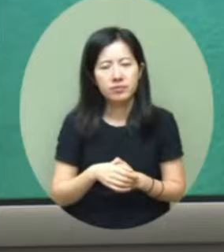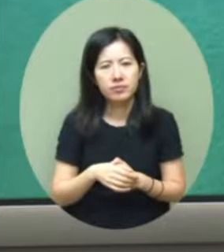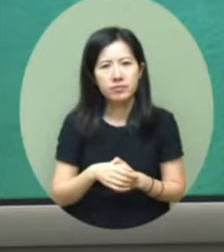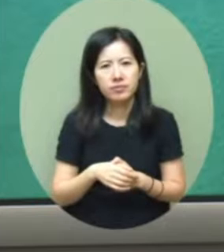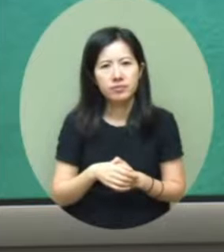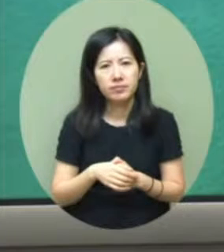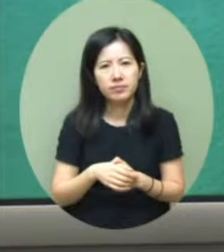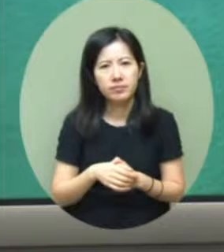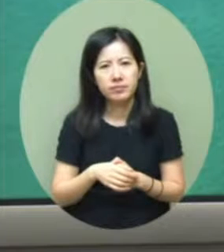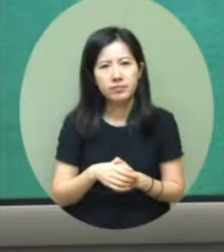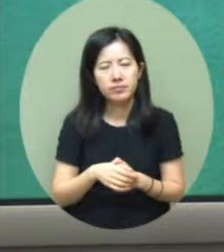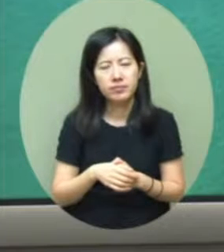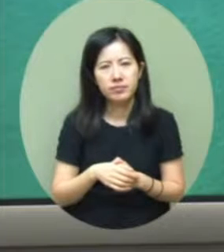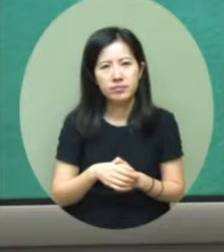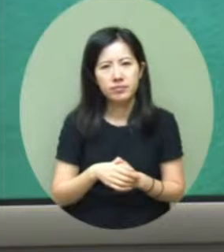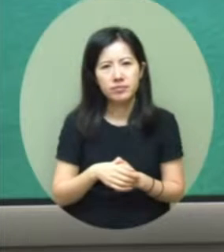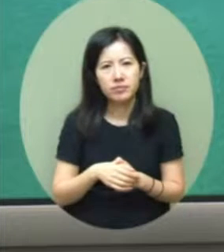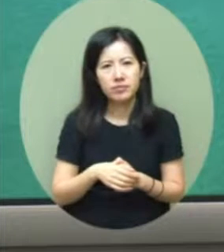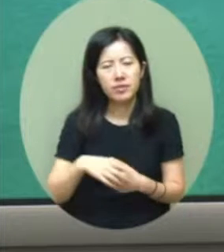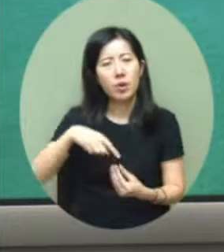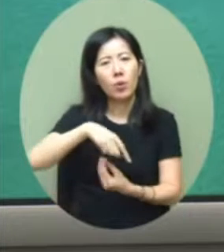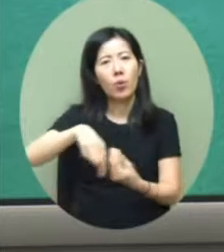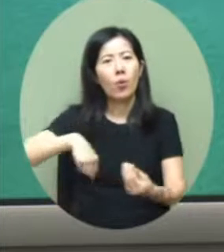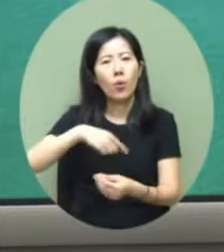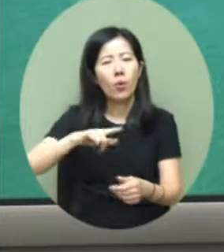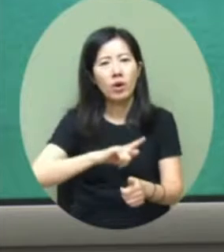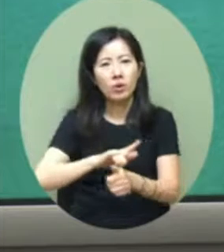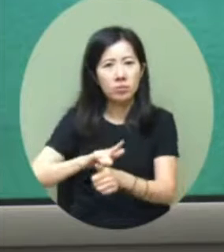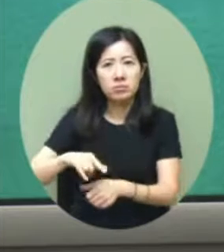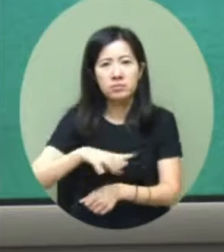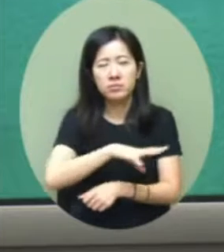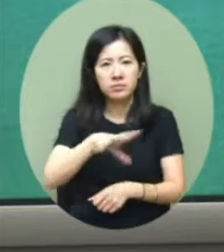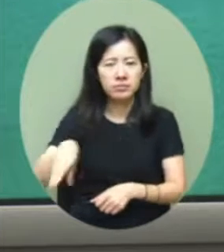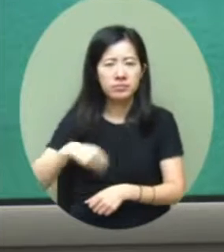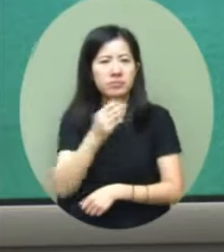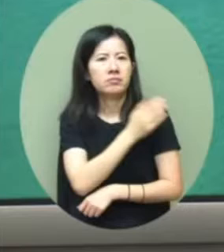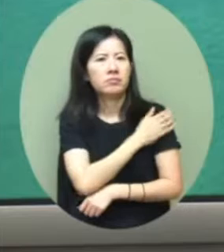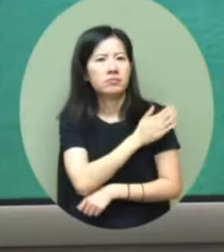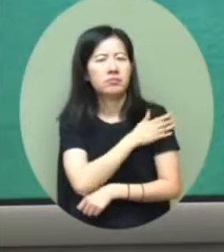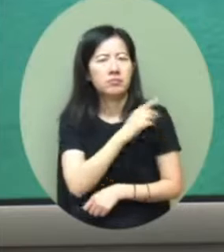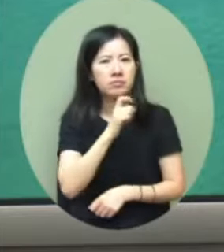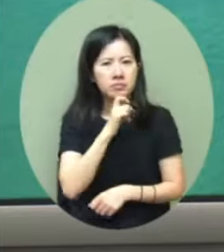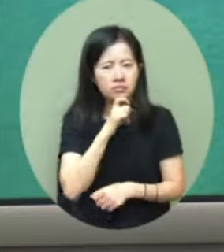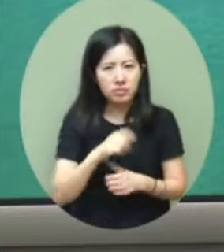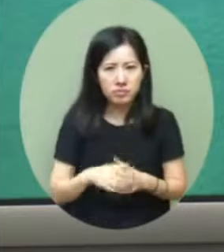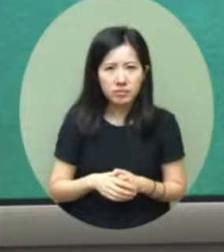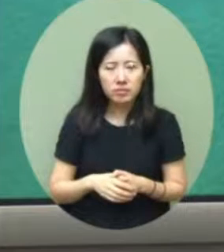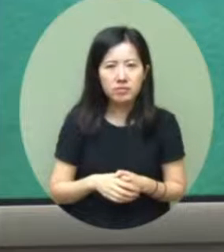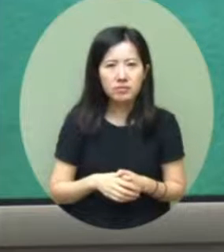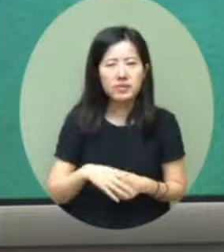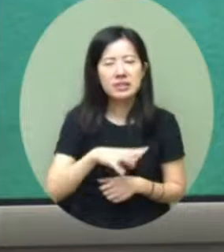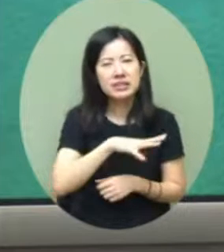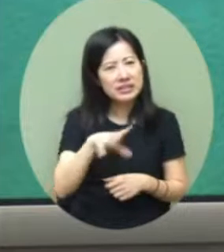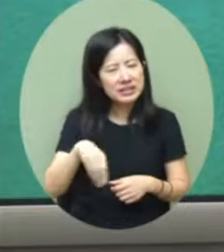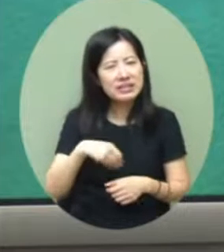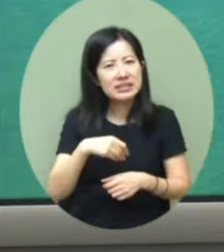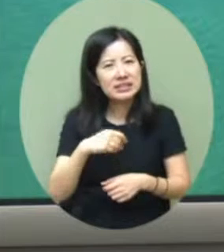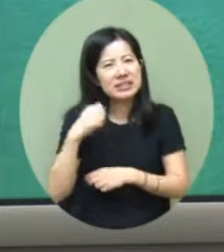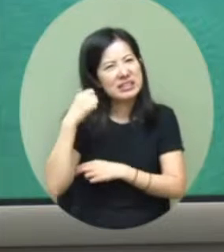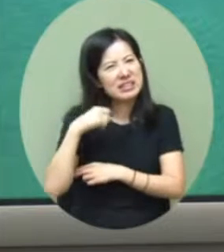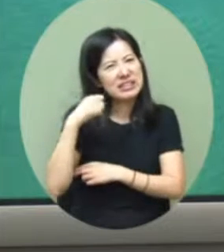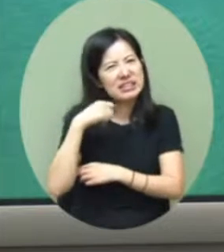We do hope that Hong Kong people will understand that it is